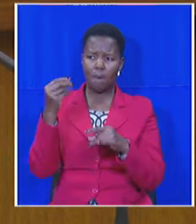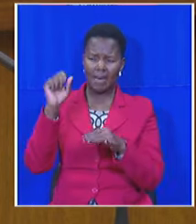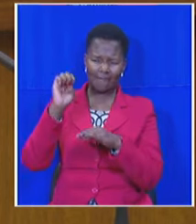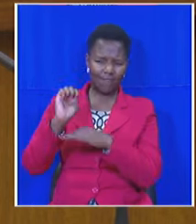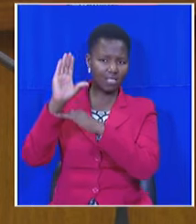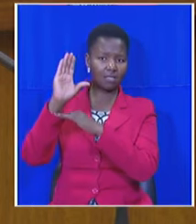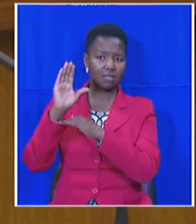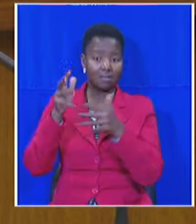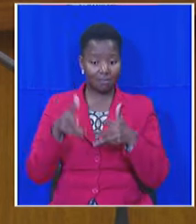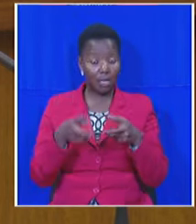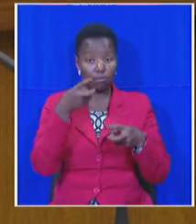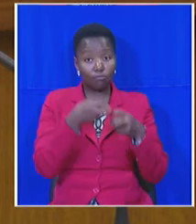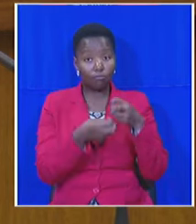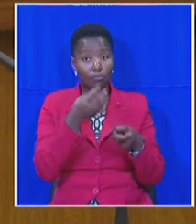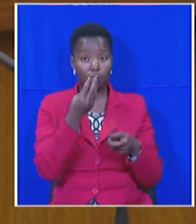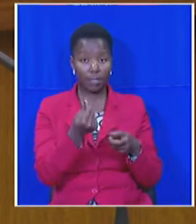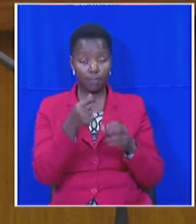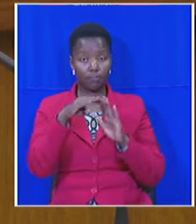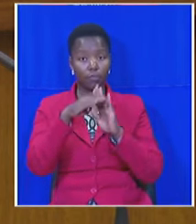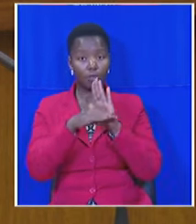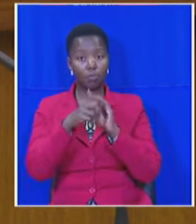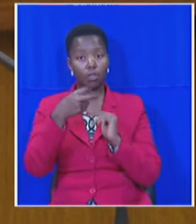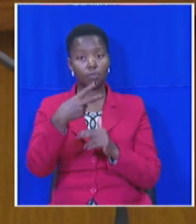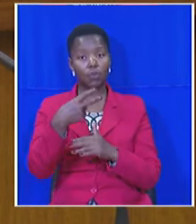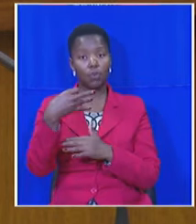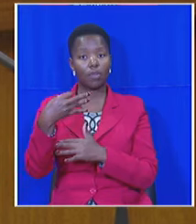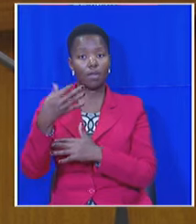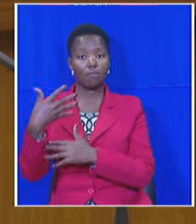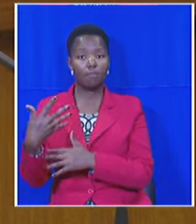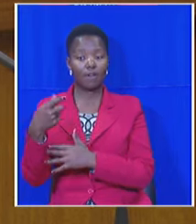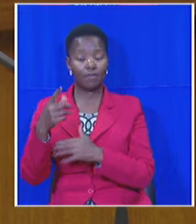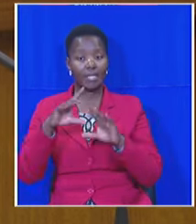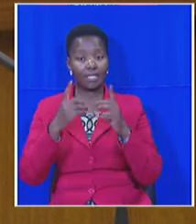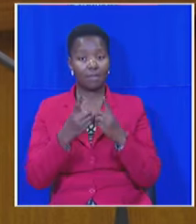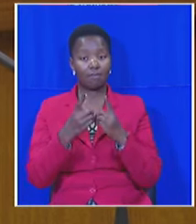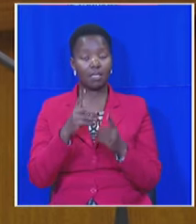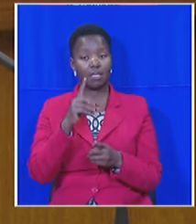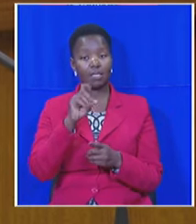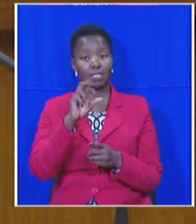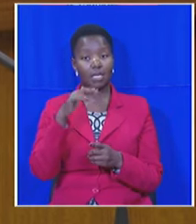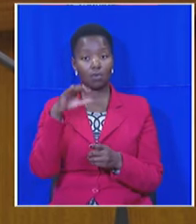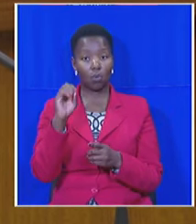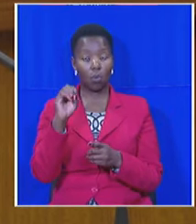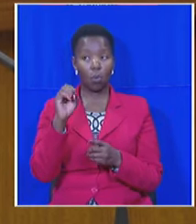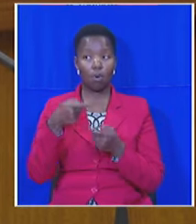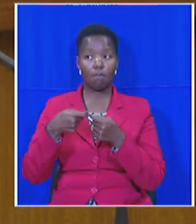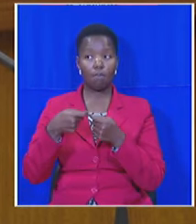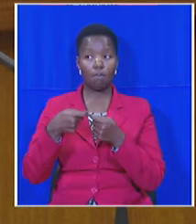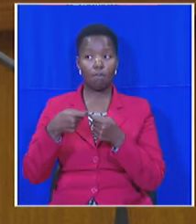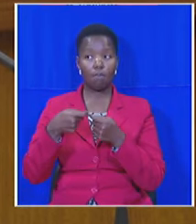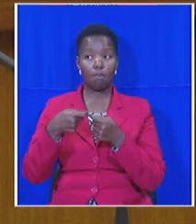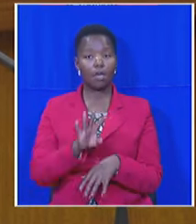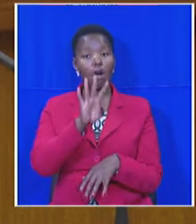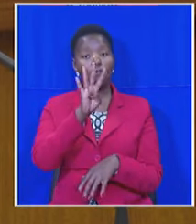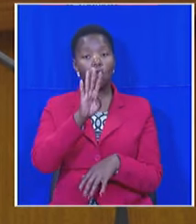climate. Programs 2, 3, and 5 of the department costs well over 4 billion,